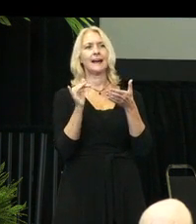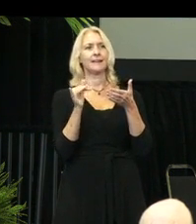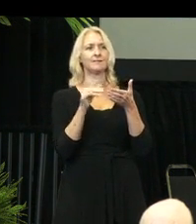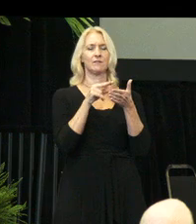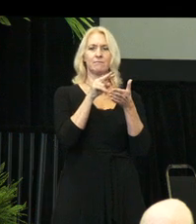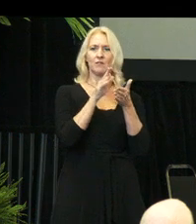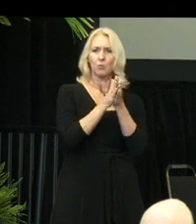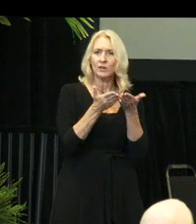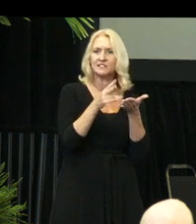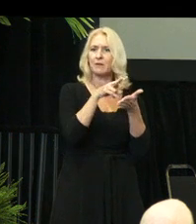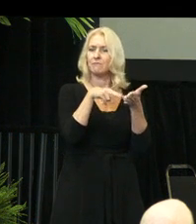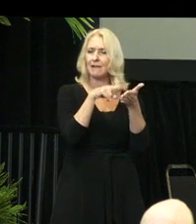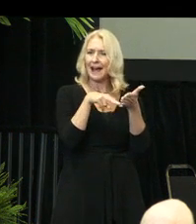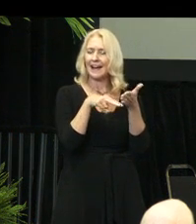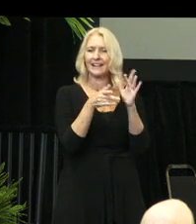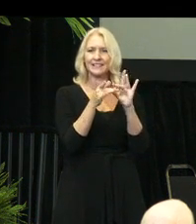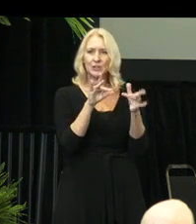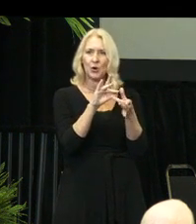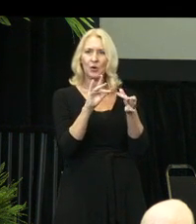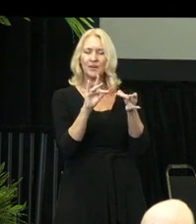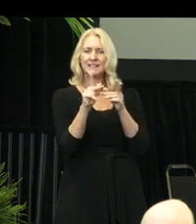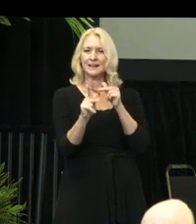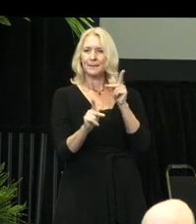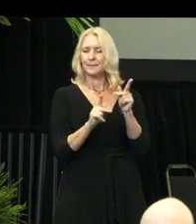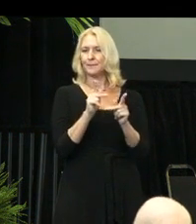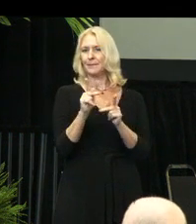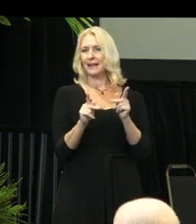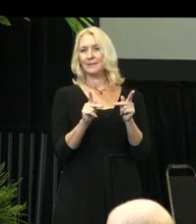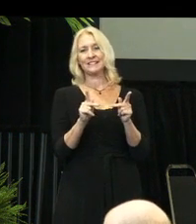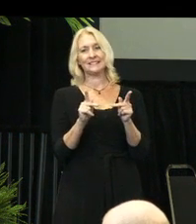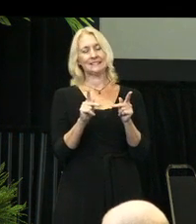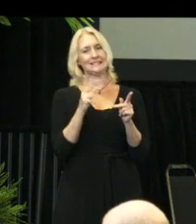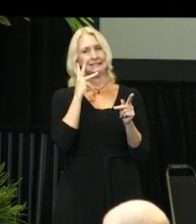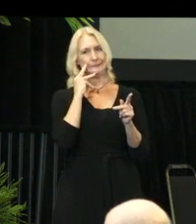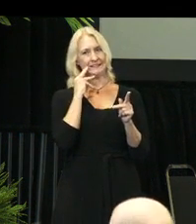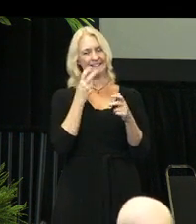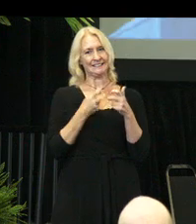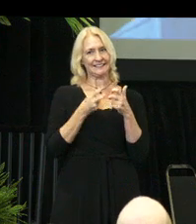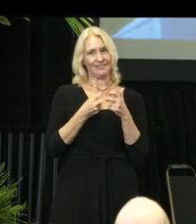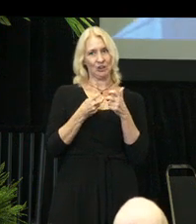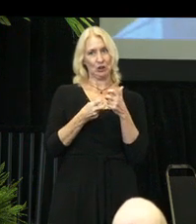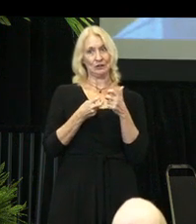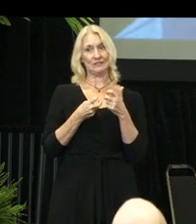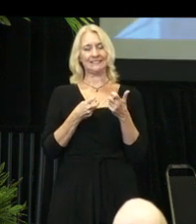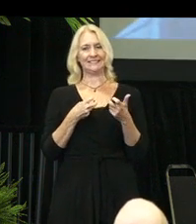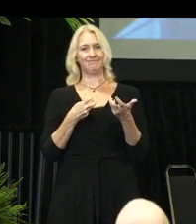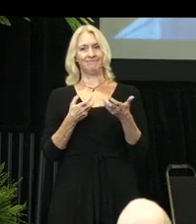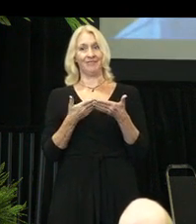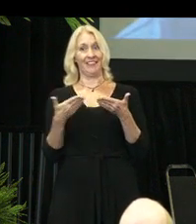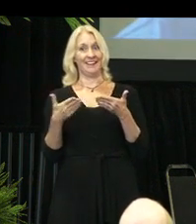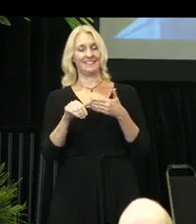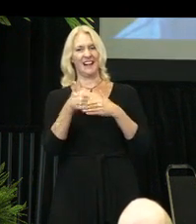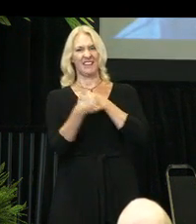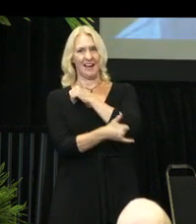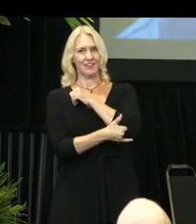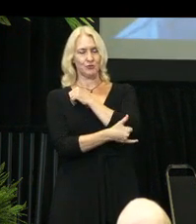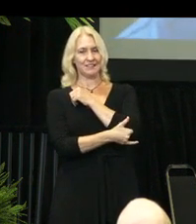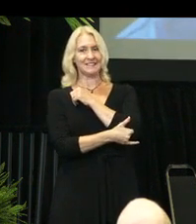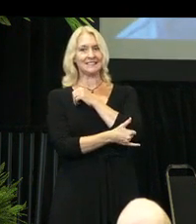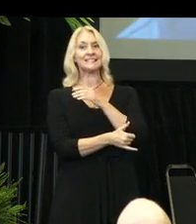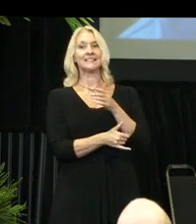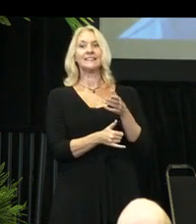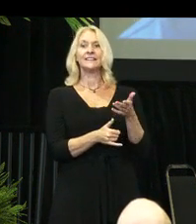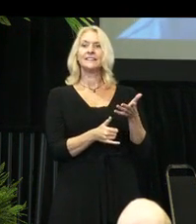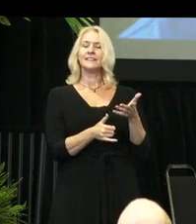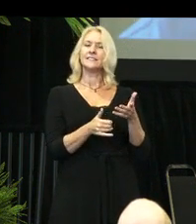stories of people that really went through some hard times in different countries, and that kind of made it that